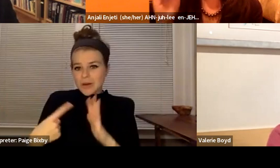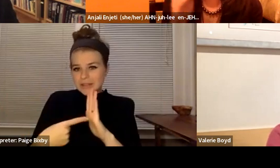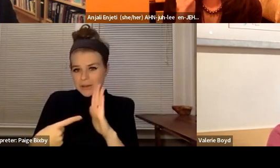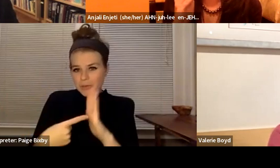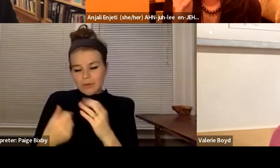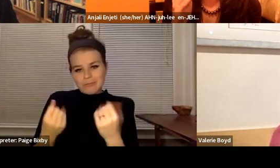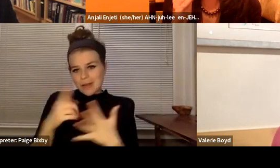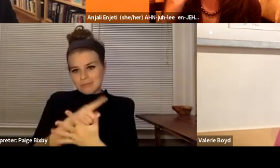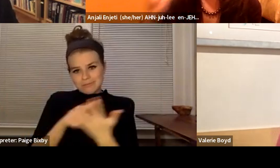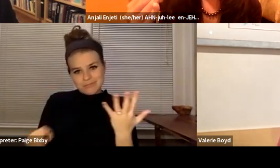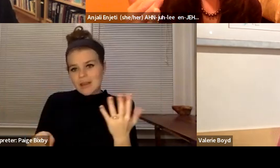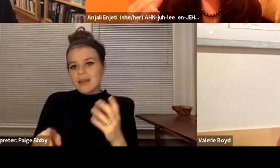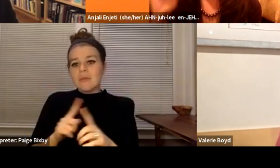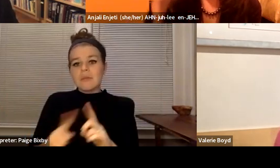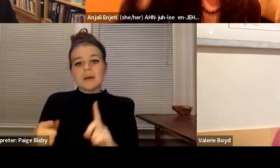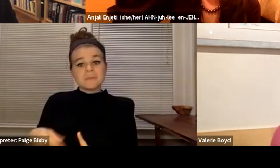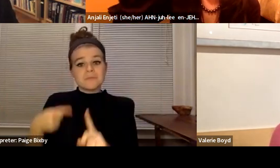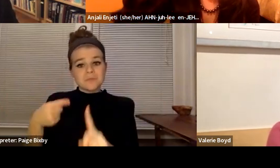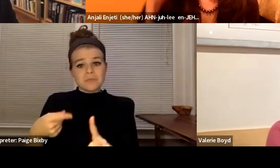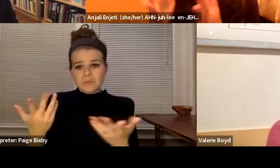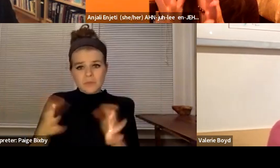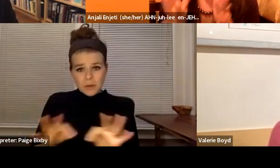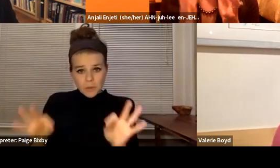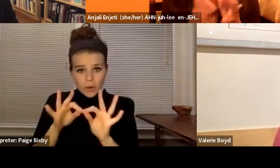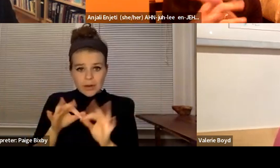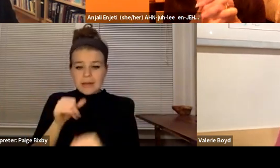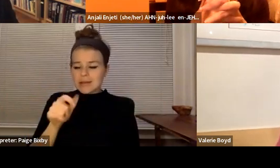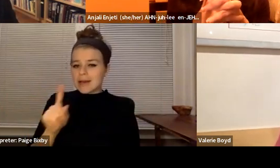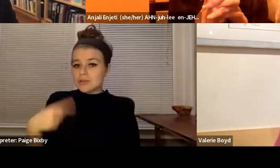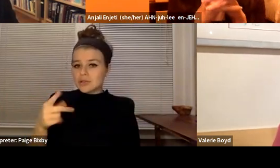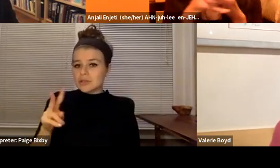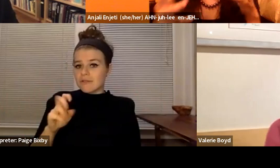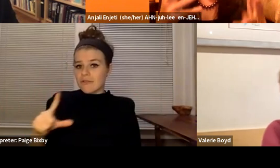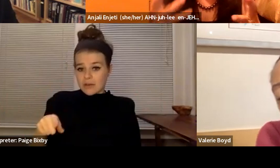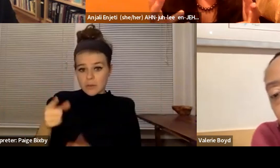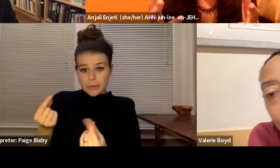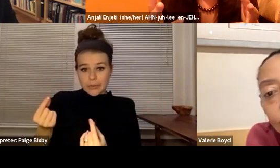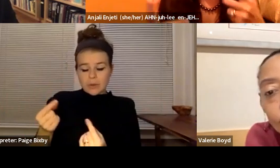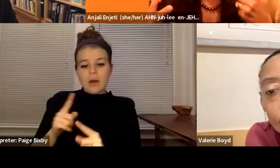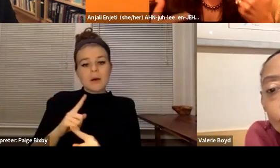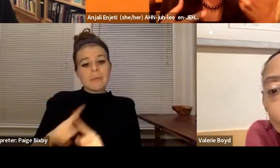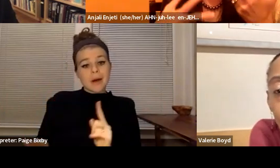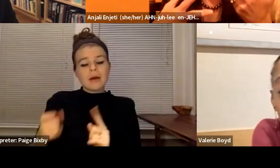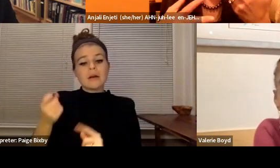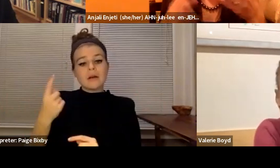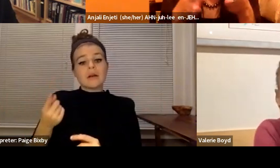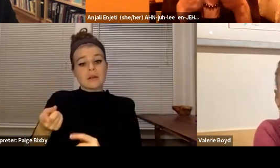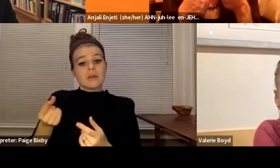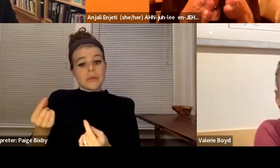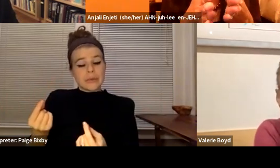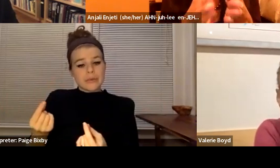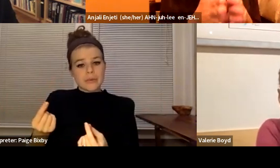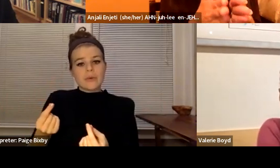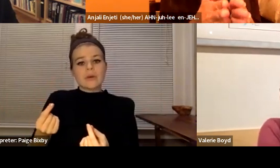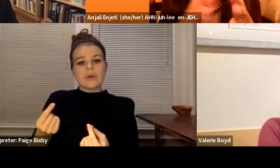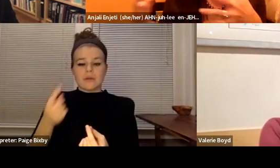many. And what's important here is not just what Val did, but what she did was she, in that